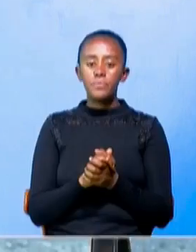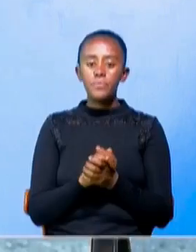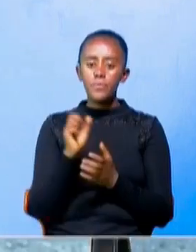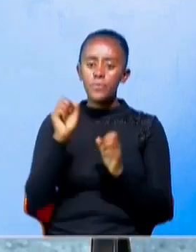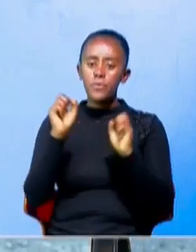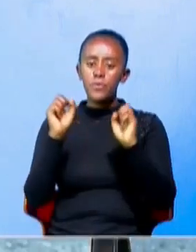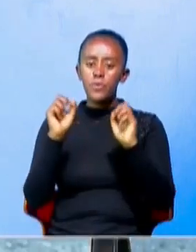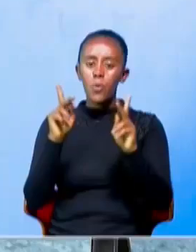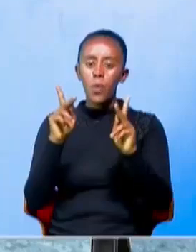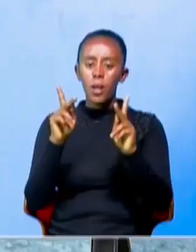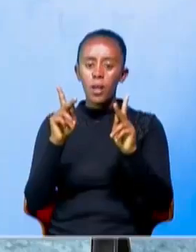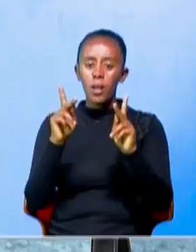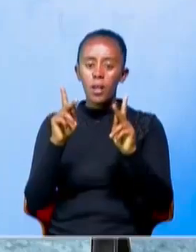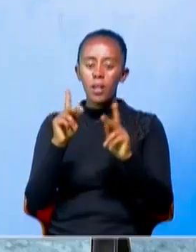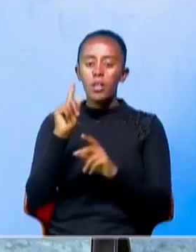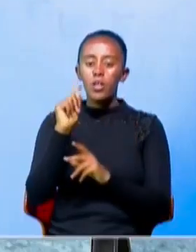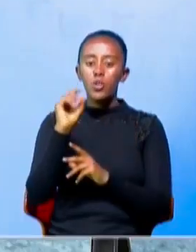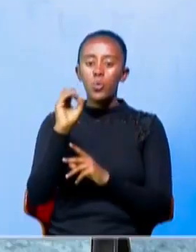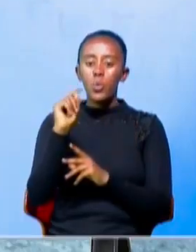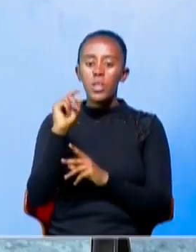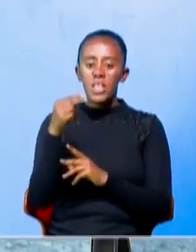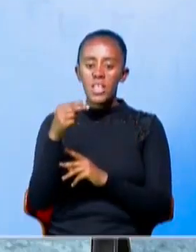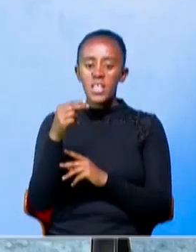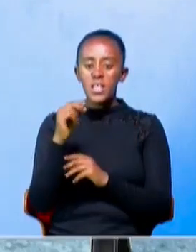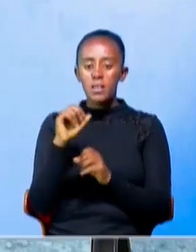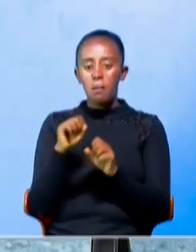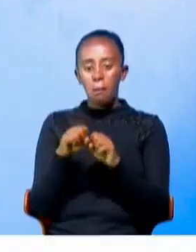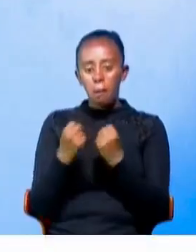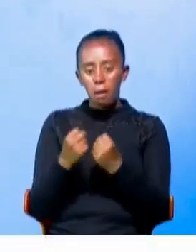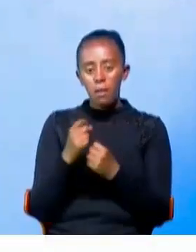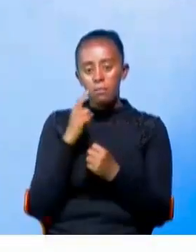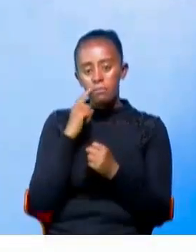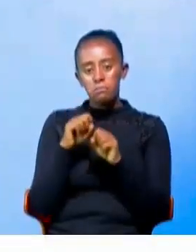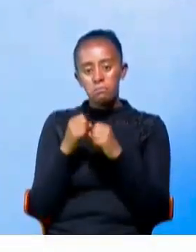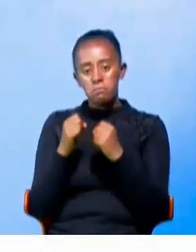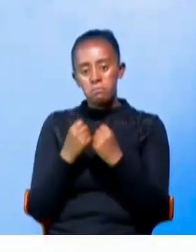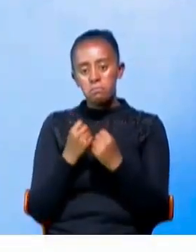Okay, tooth decay. Very nice.